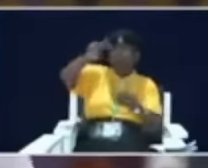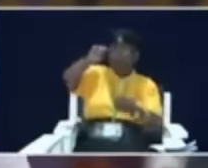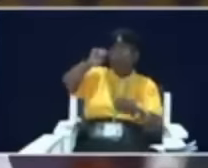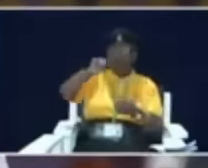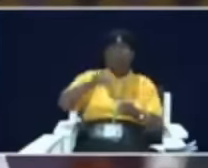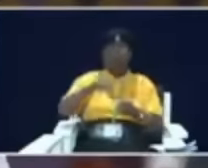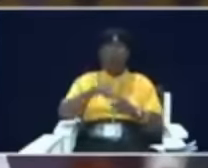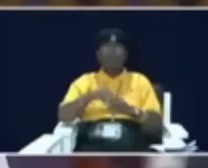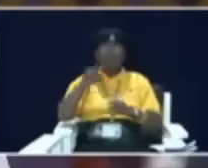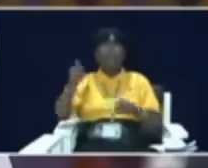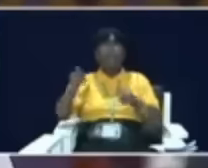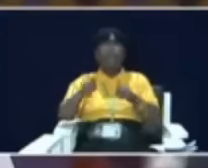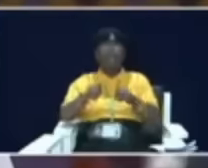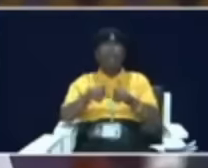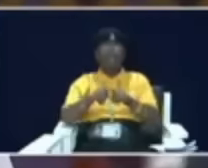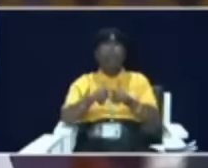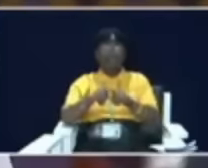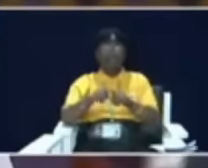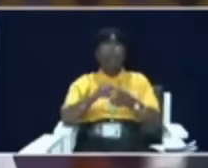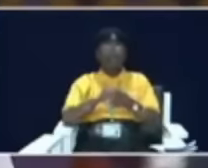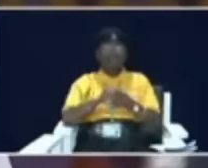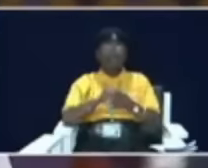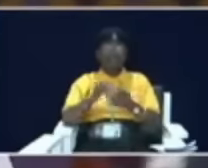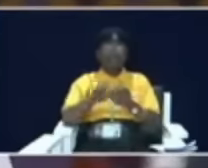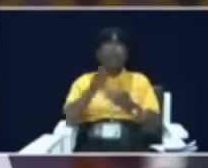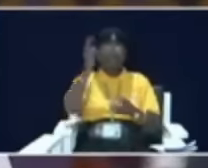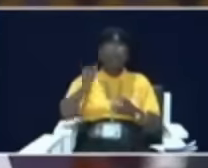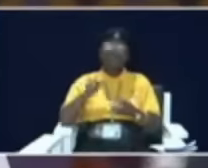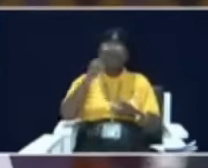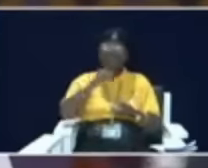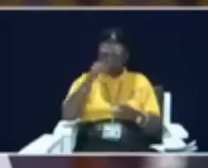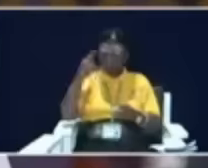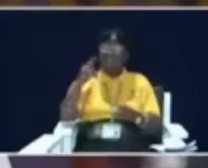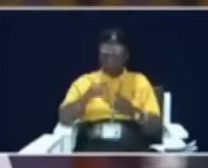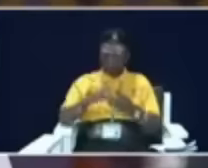And he's simply saying to all those who are outside the